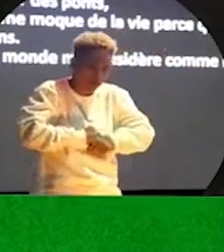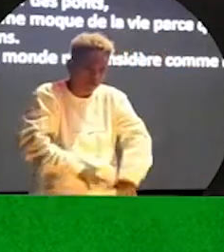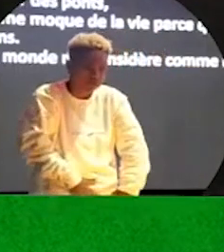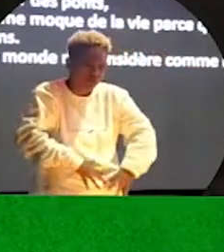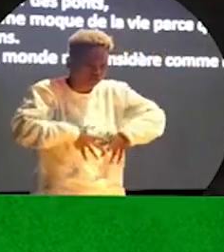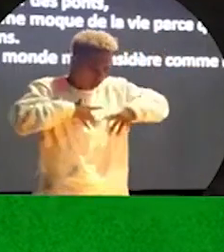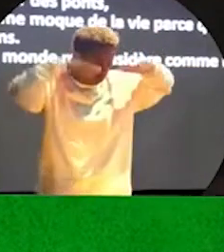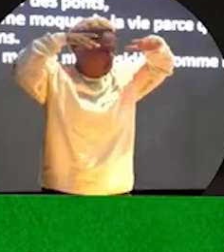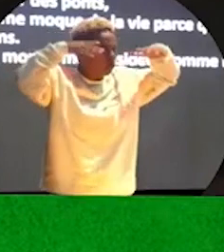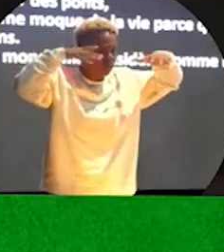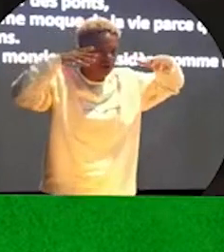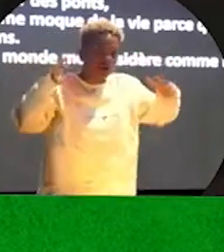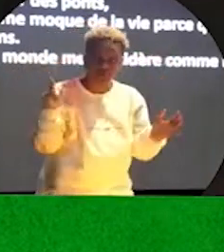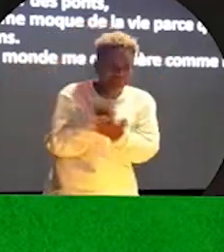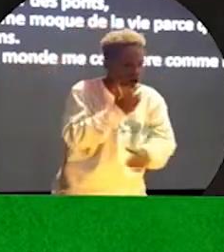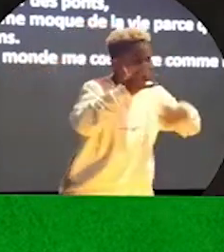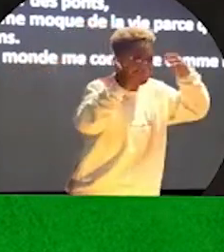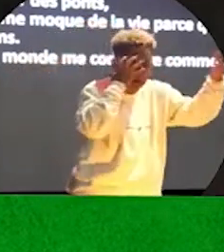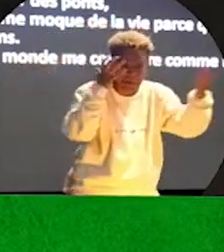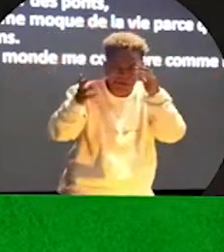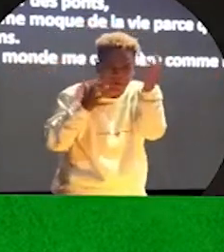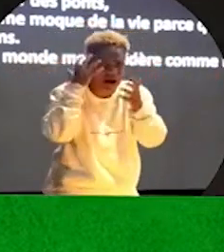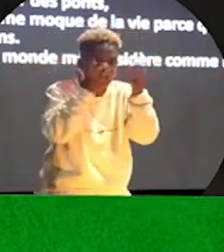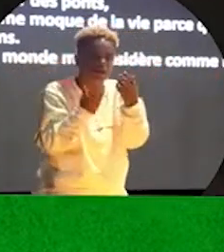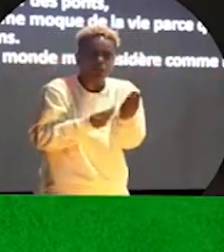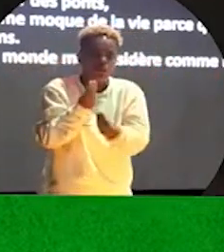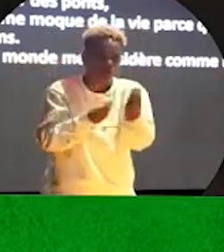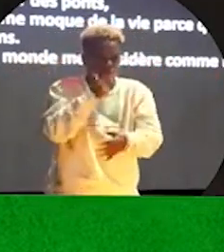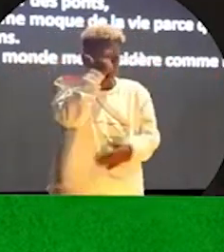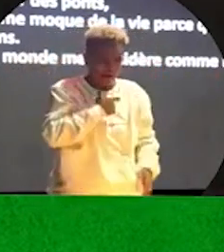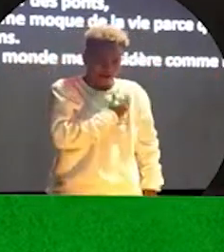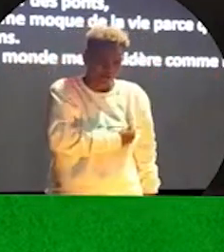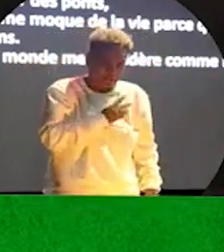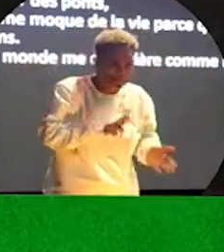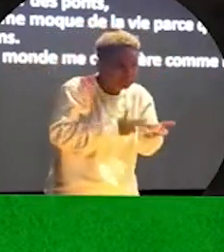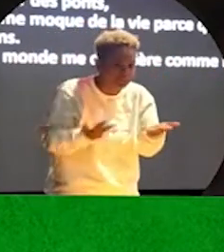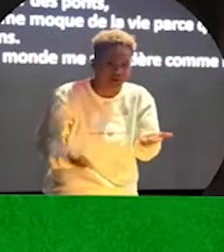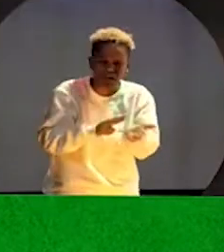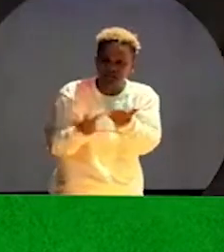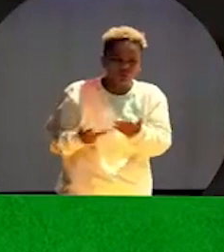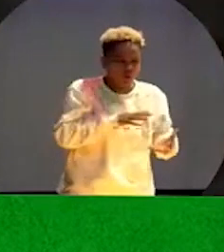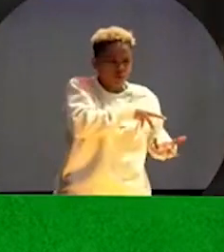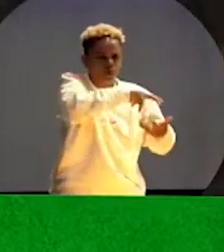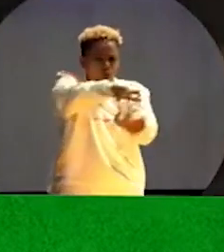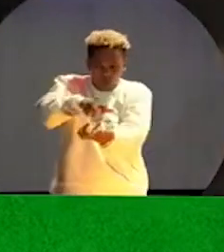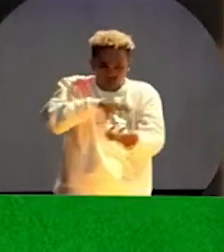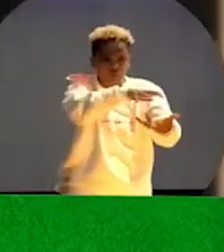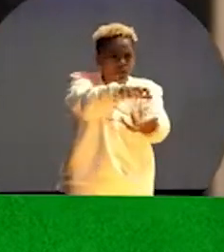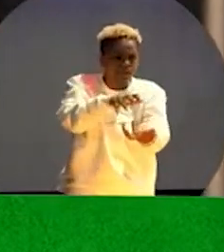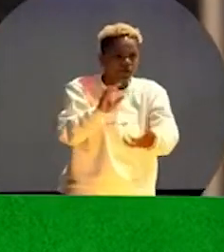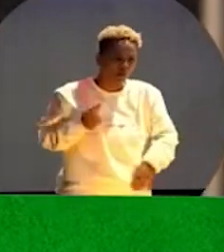fun of life because I find less meaning. The world looks at me as less of an extrovert. I am strange with